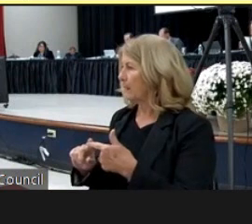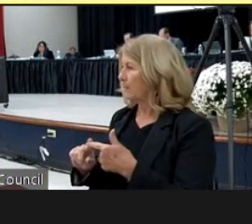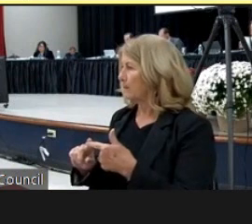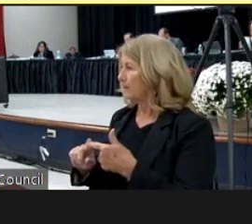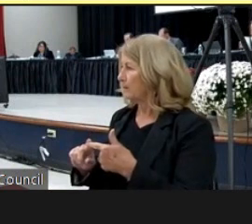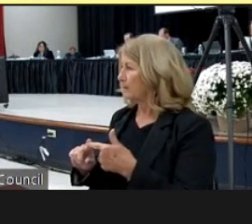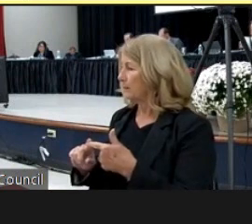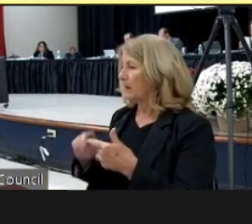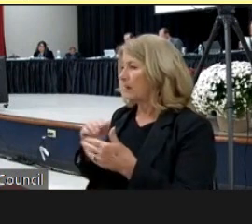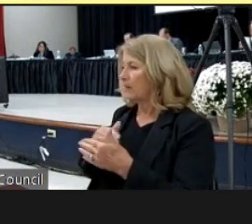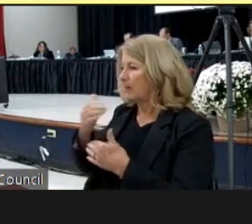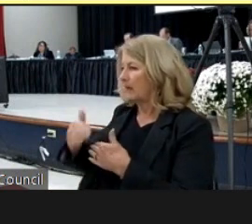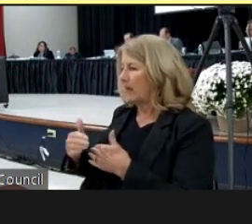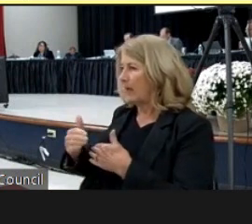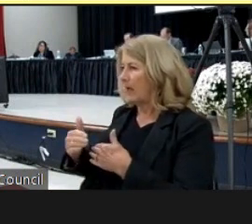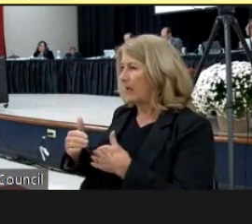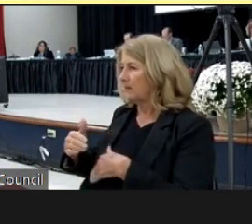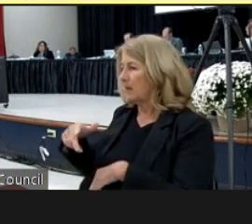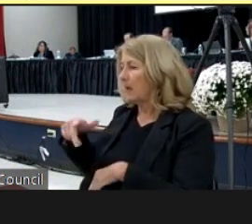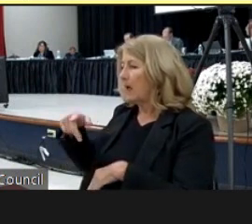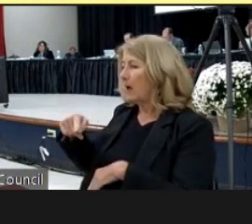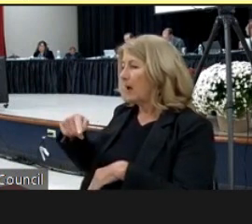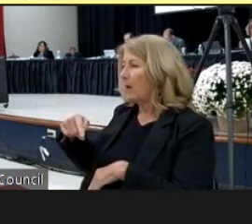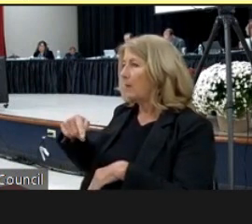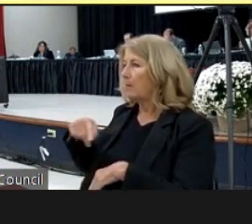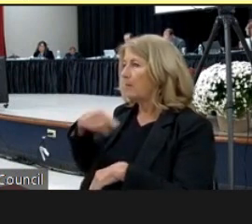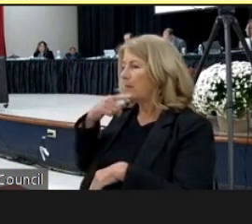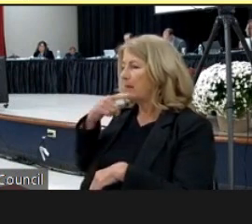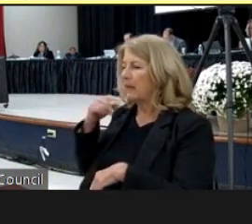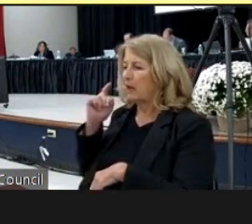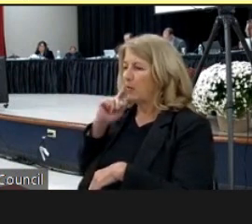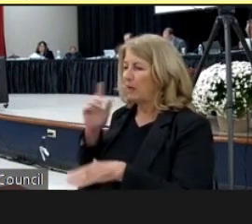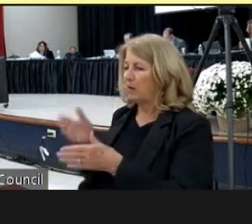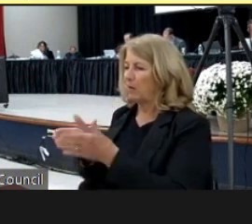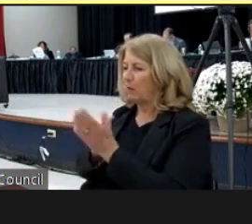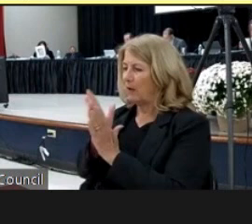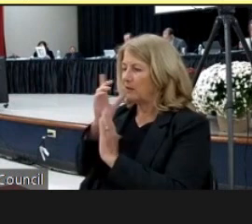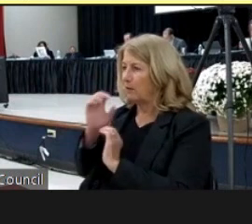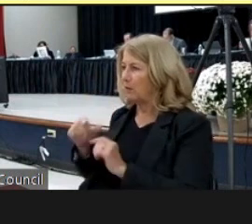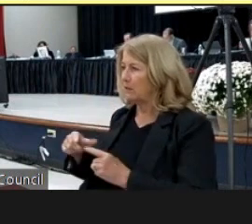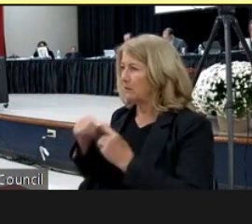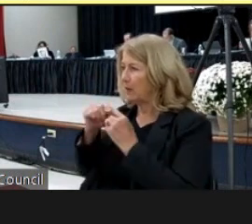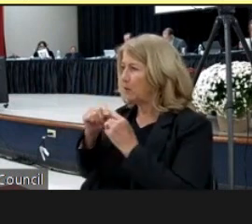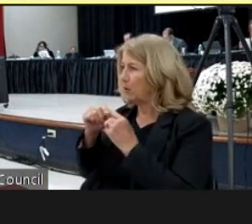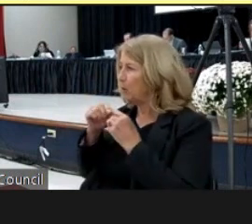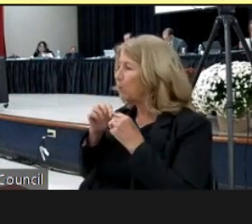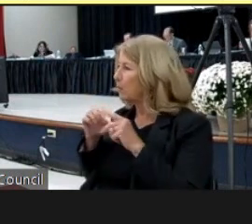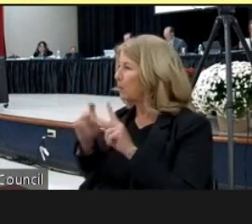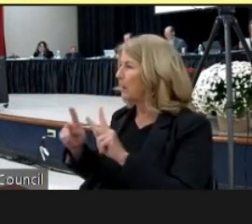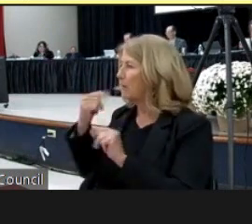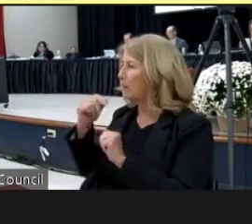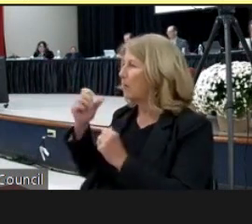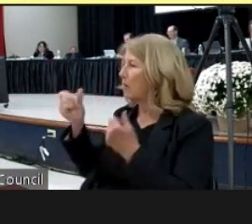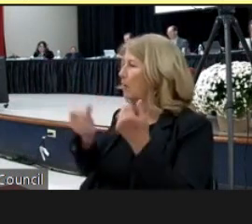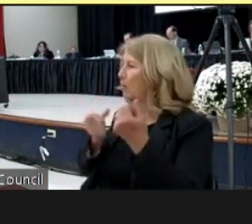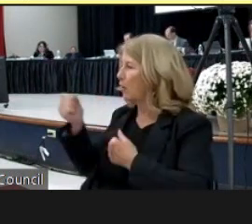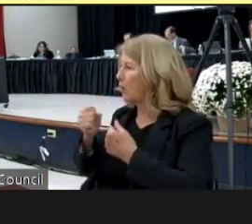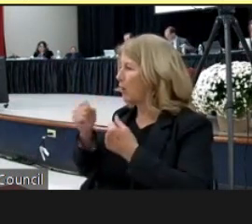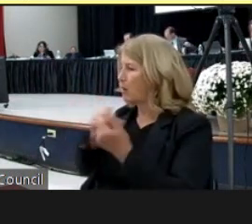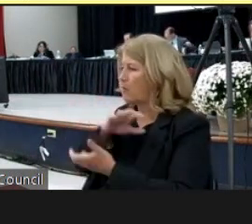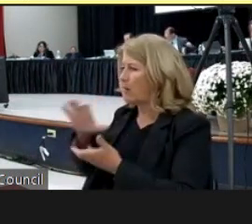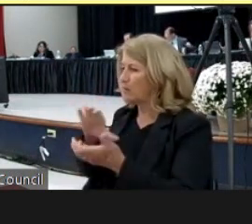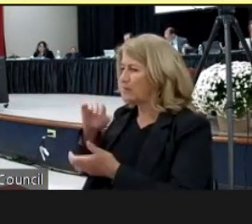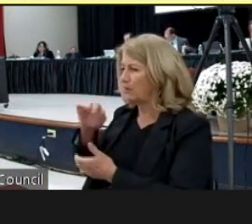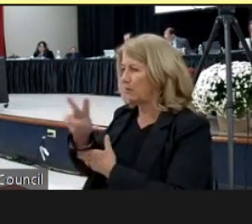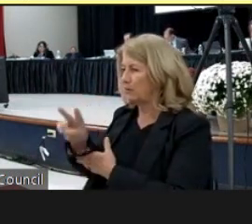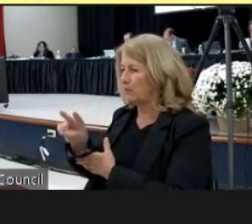Yeah. The next public hearing is a request for a special permit for a car washing establishment in C2 zoning district on